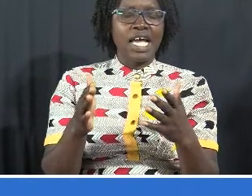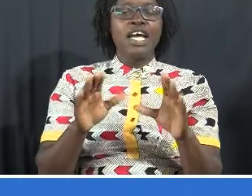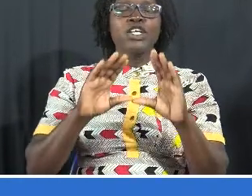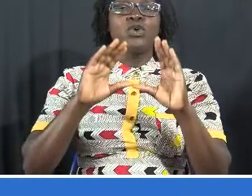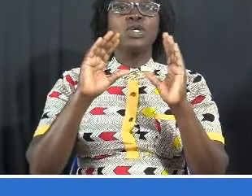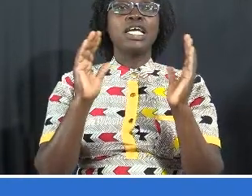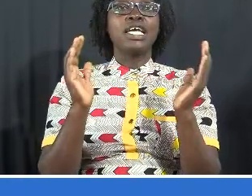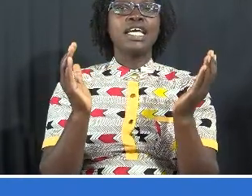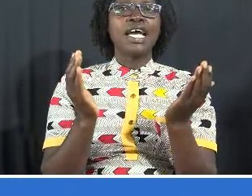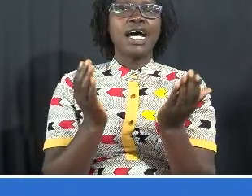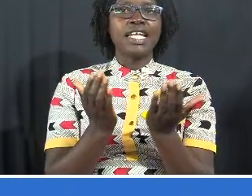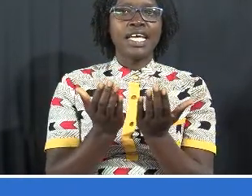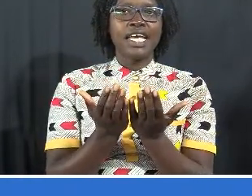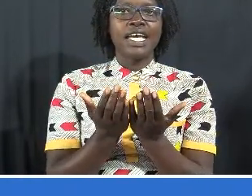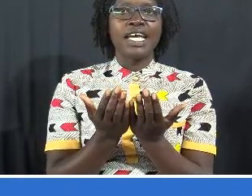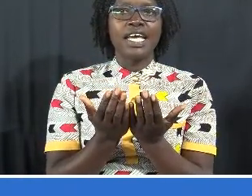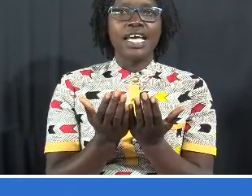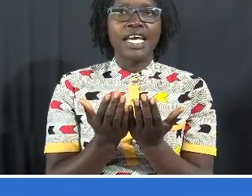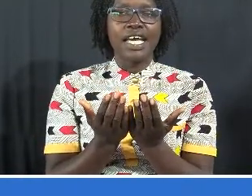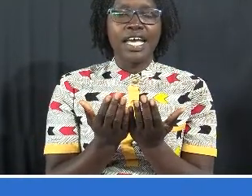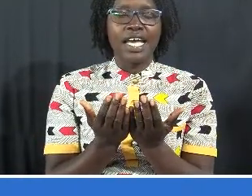zote duniani,